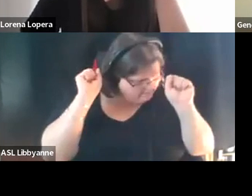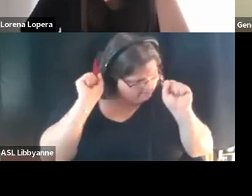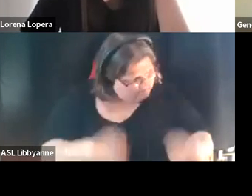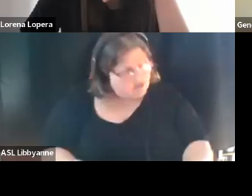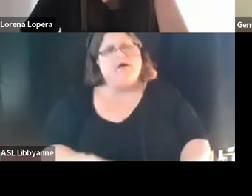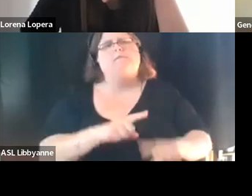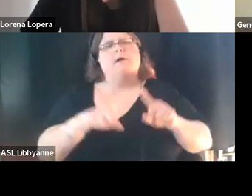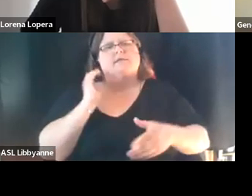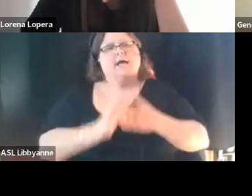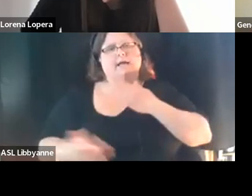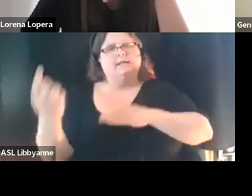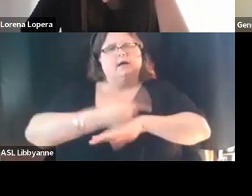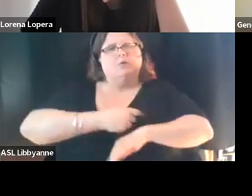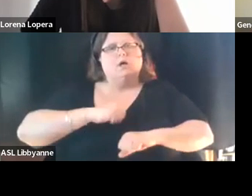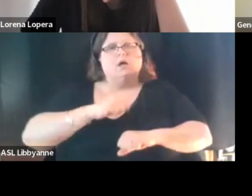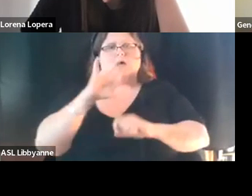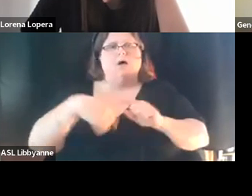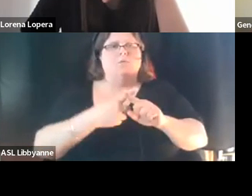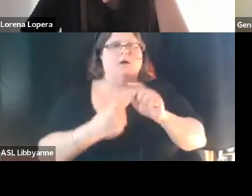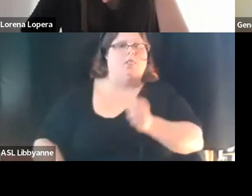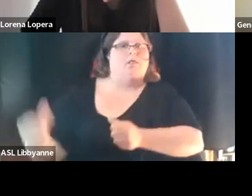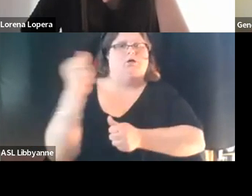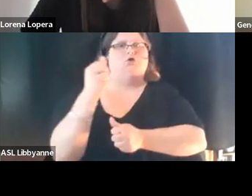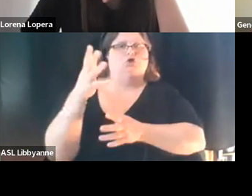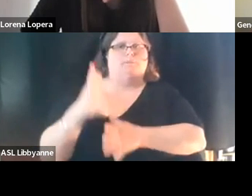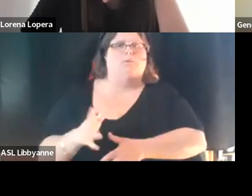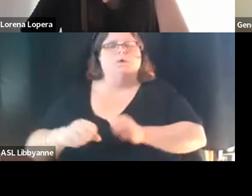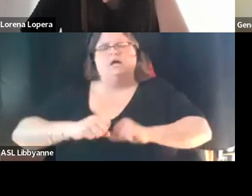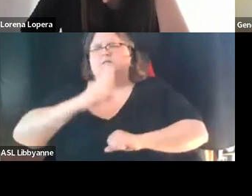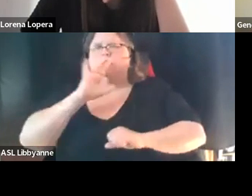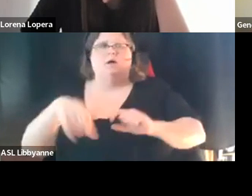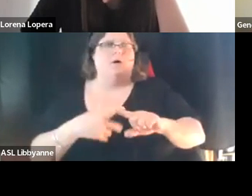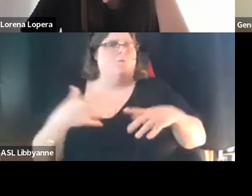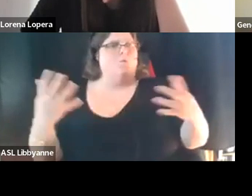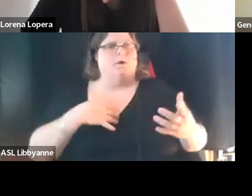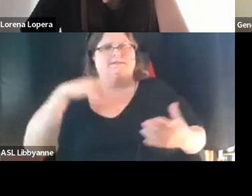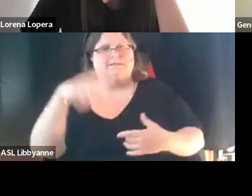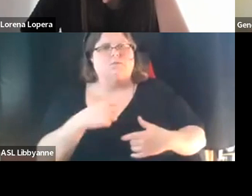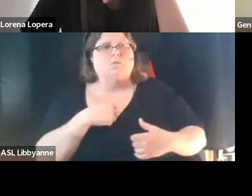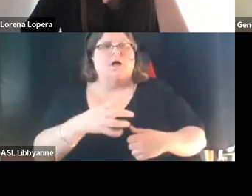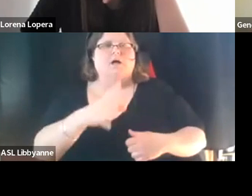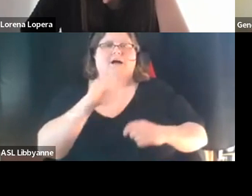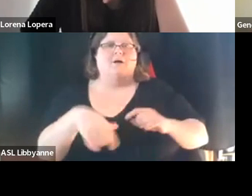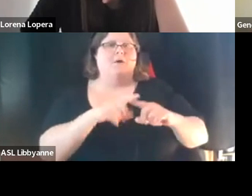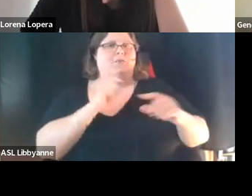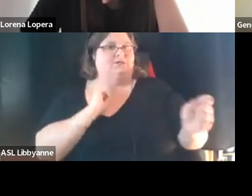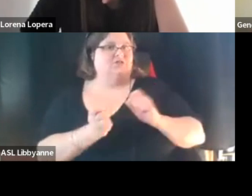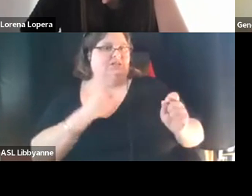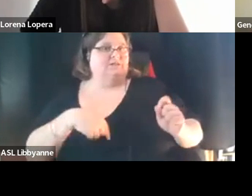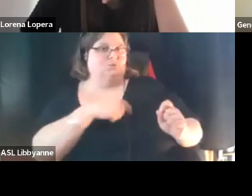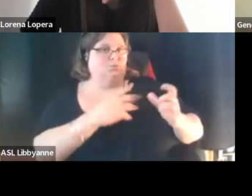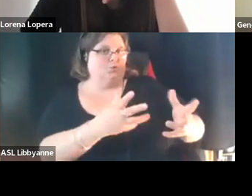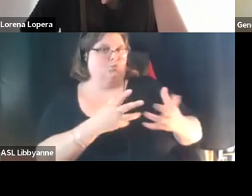we could talk about leadership. We could talk about what is needed. We could talk about the changes that we want. We can create